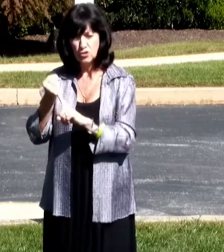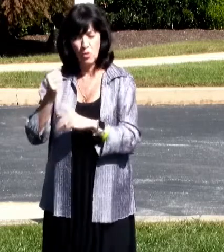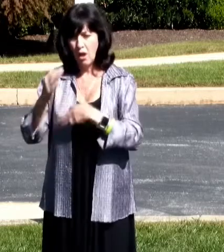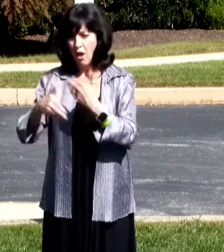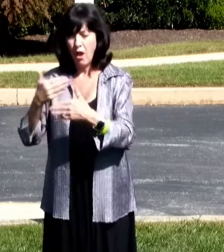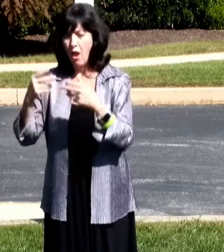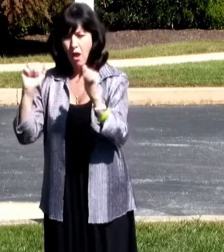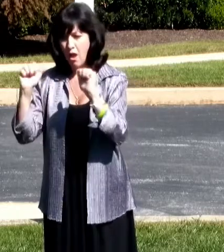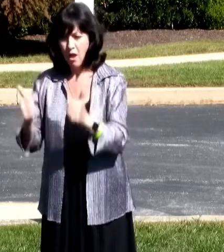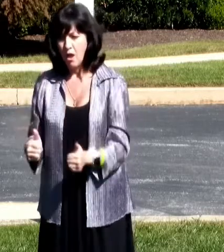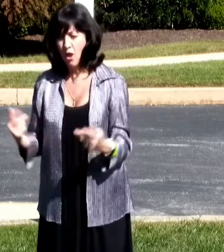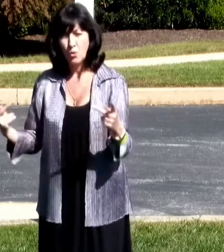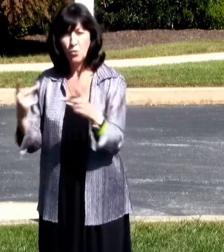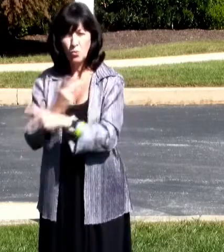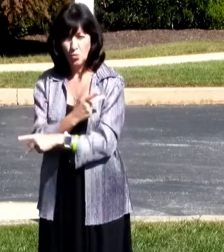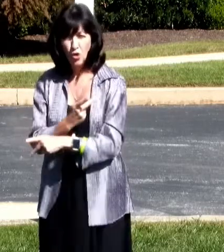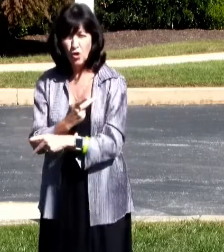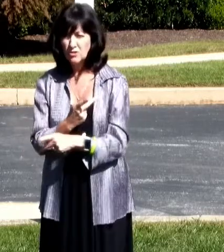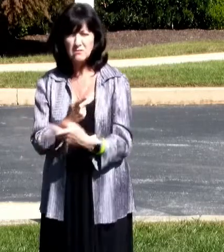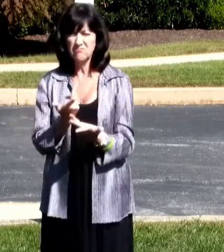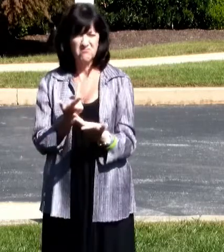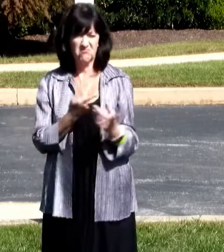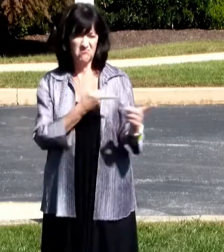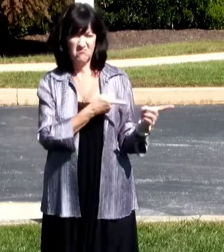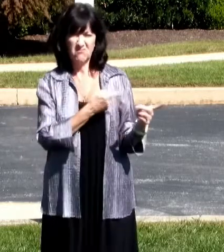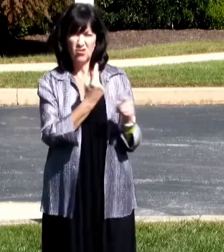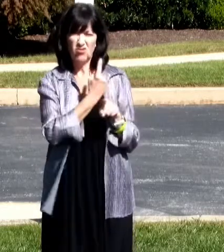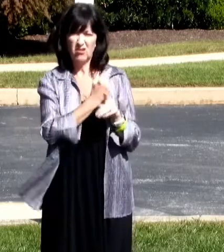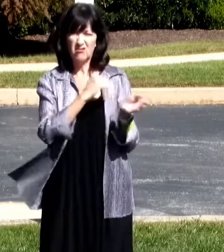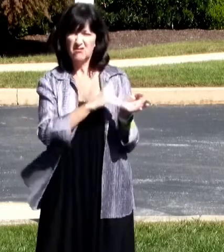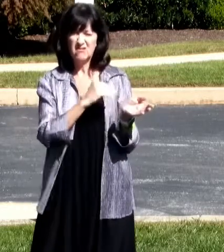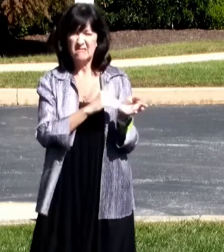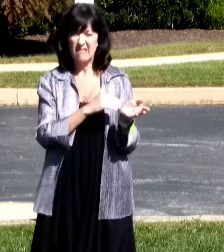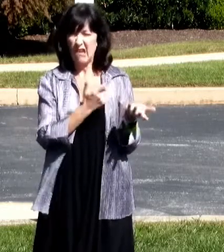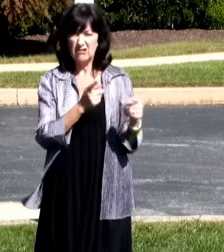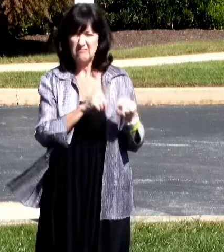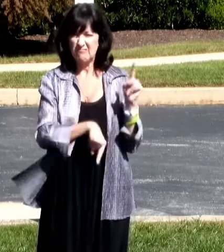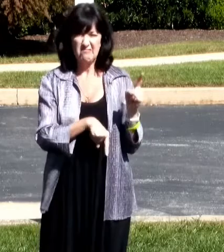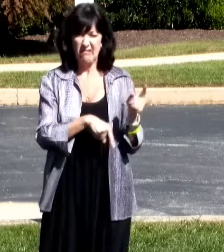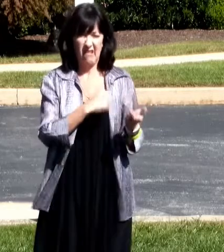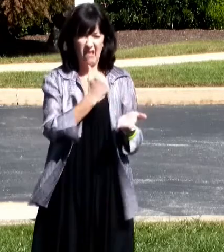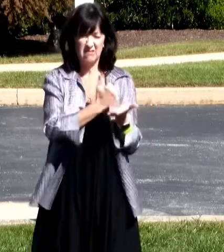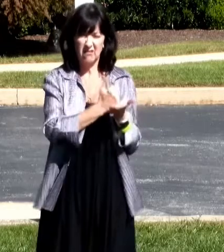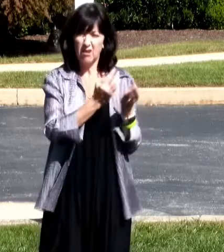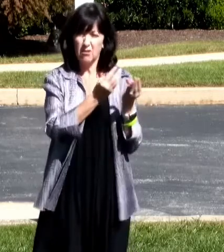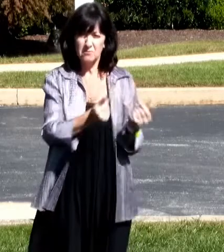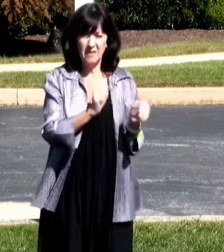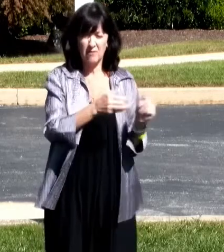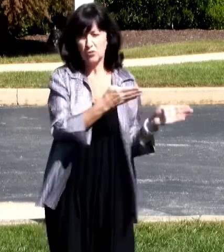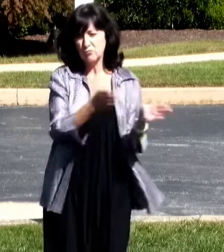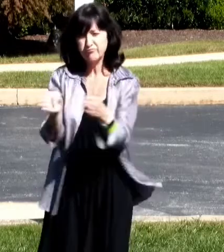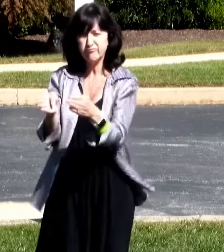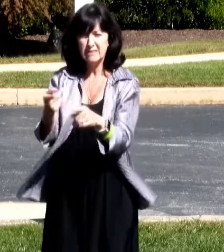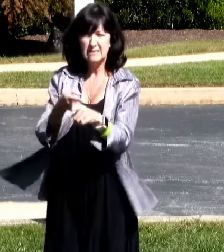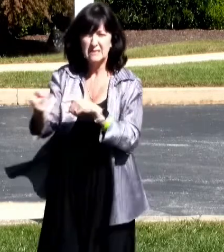care could really treat. So how do we look at that? How do we try to address that? How do we make sure that the healthcare